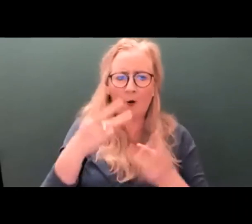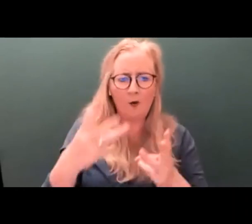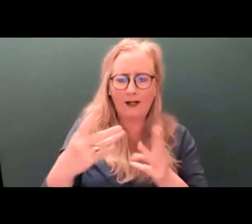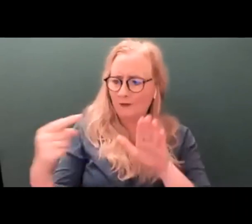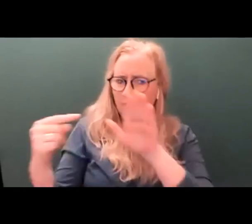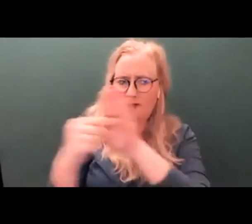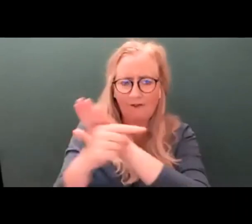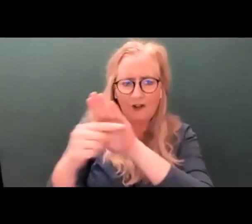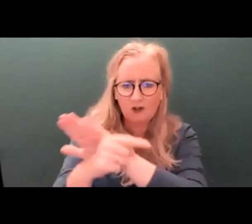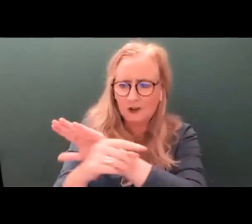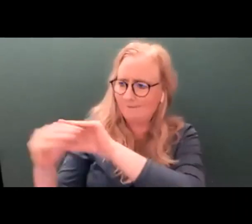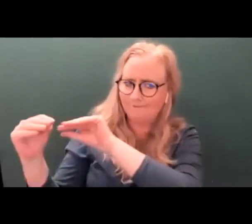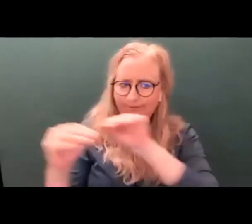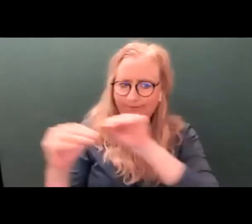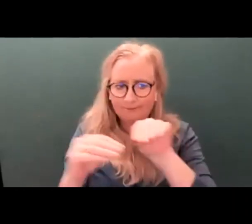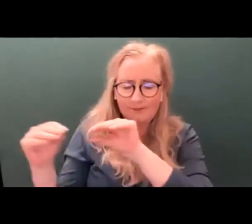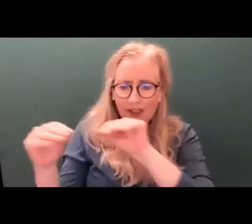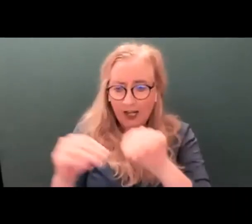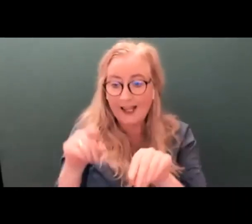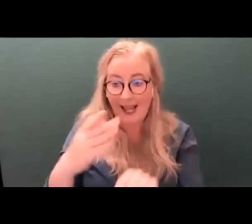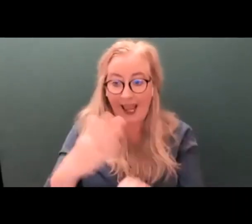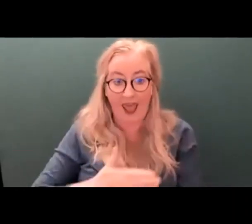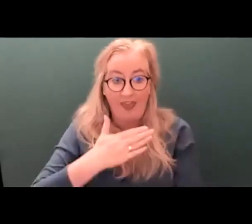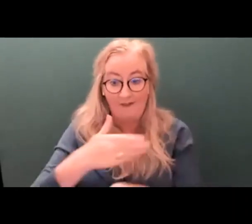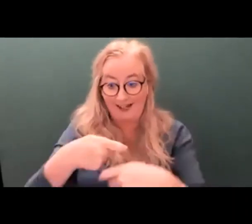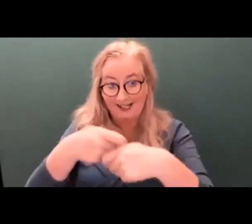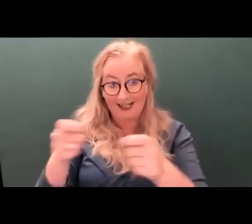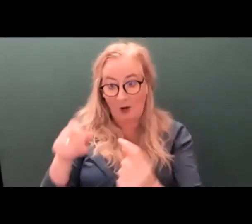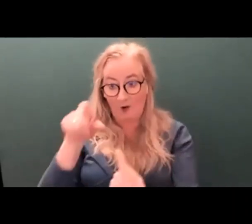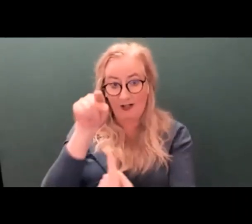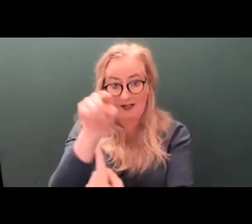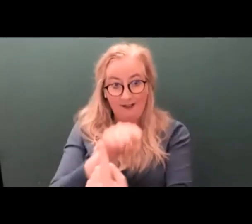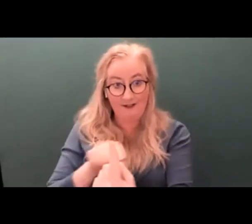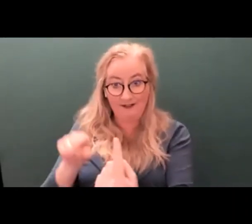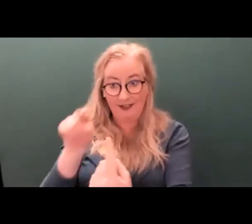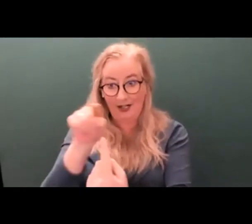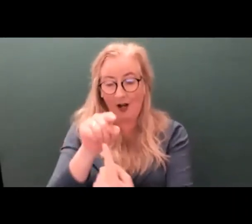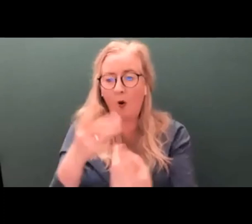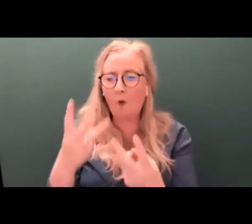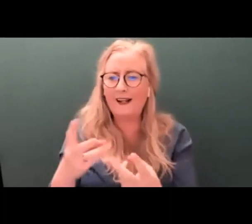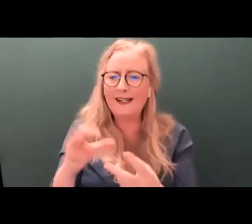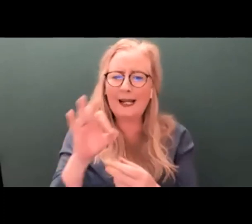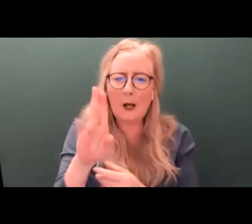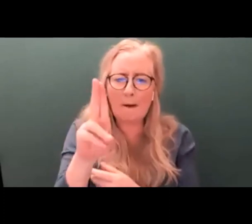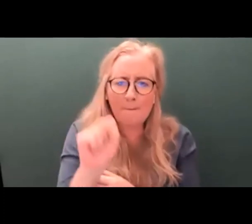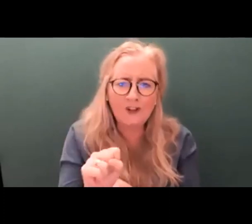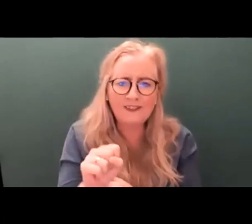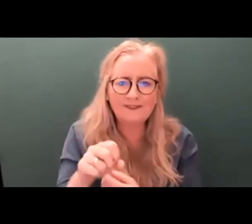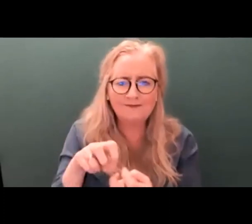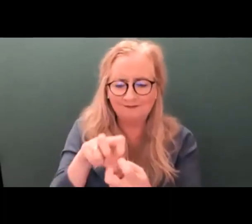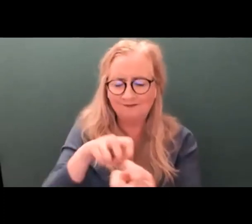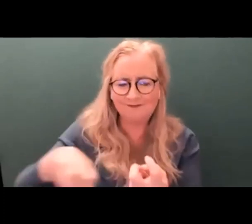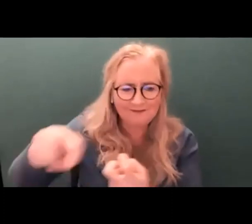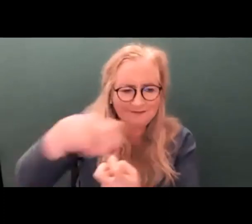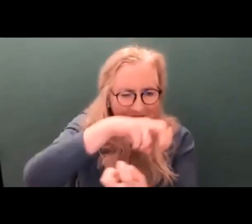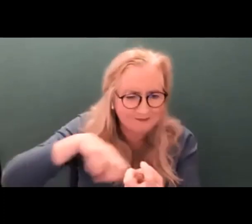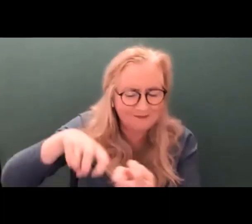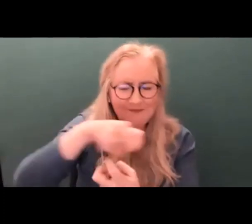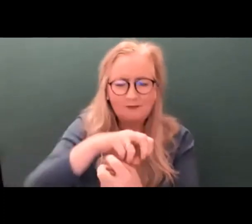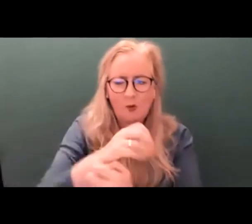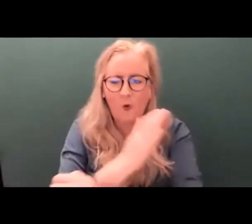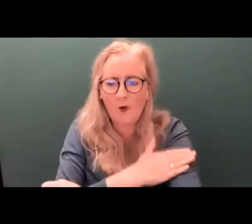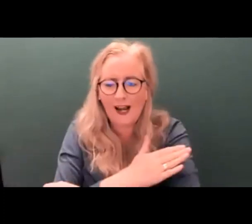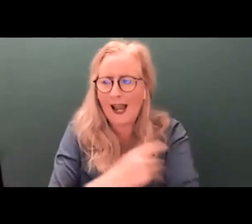refugees who were living in these towns, looking to get a bus moving around the town, walking and that. And